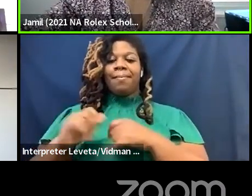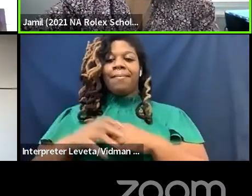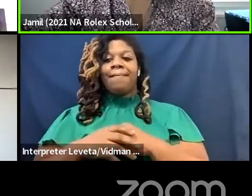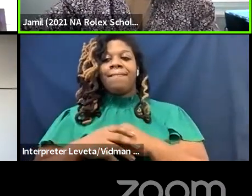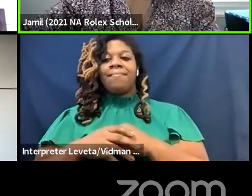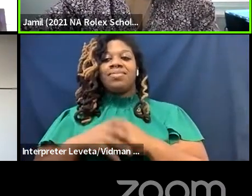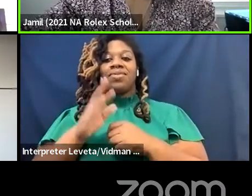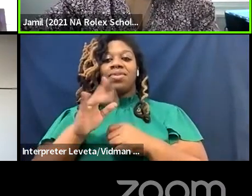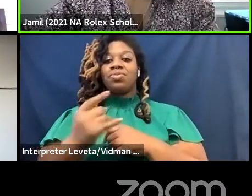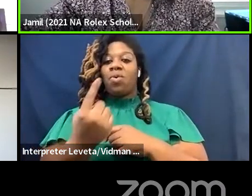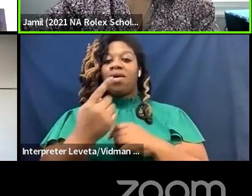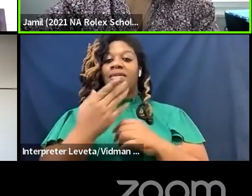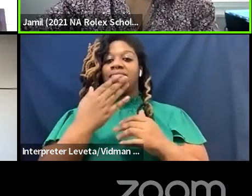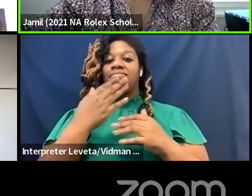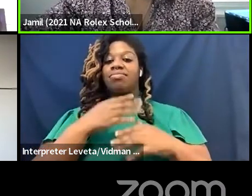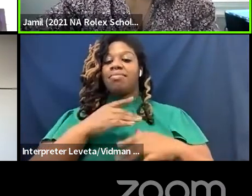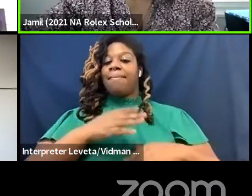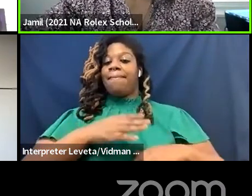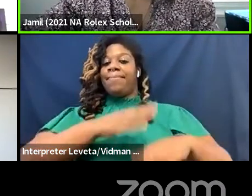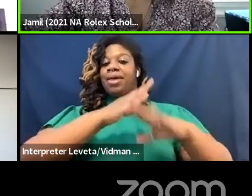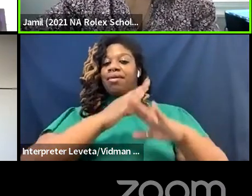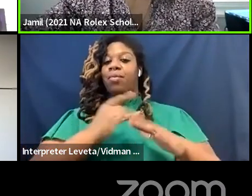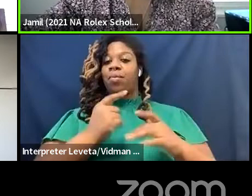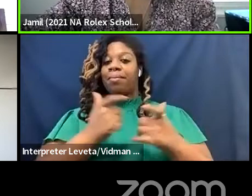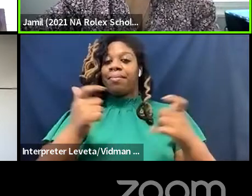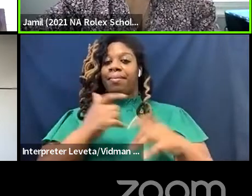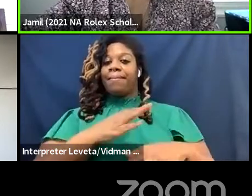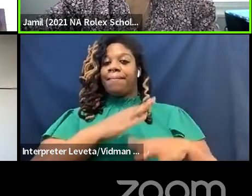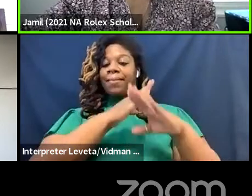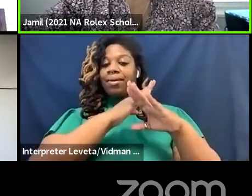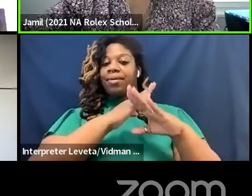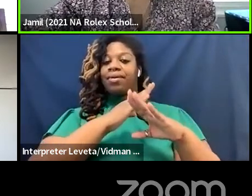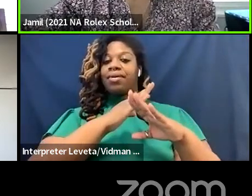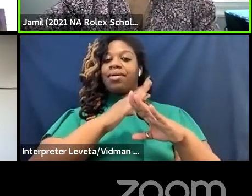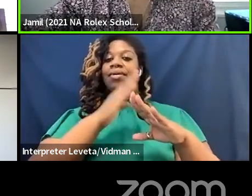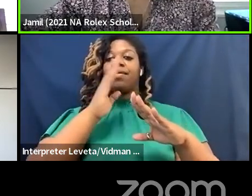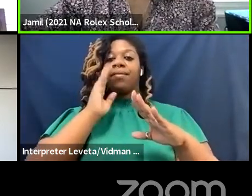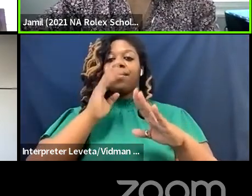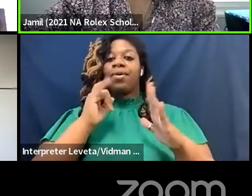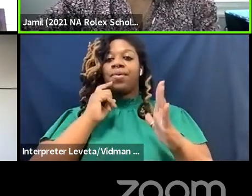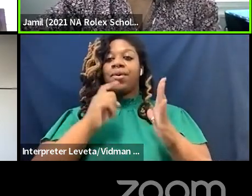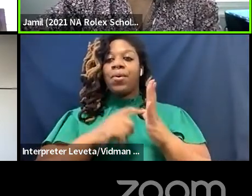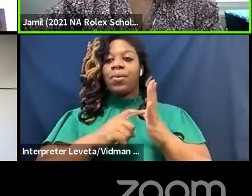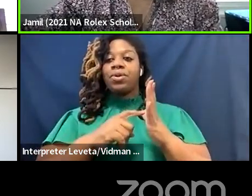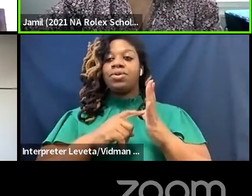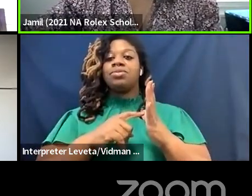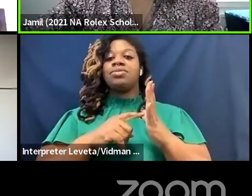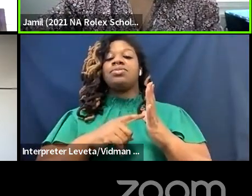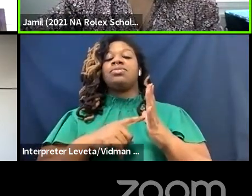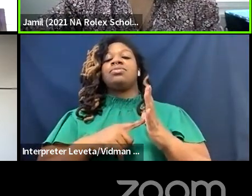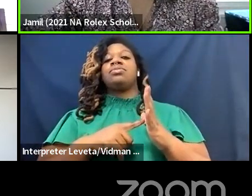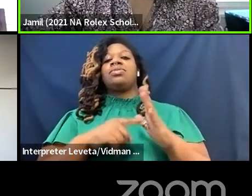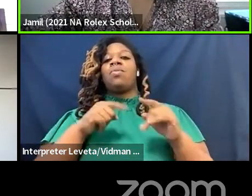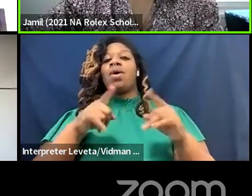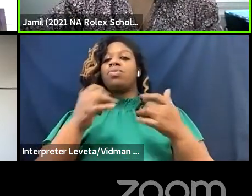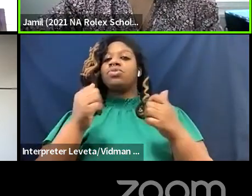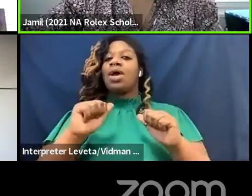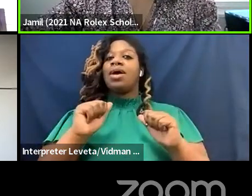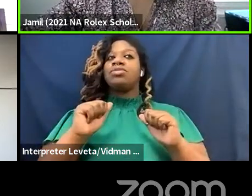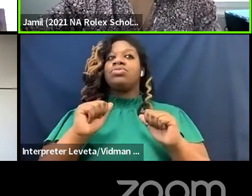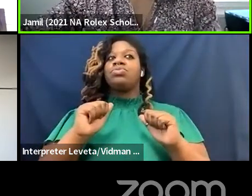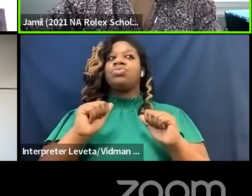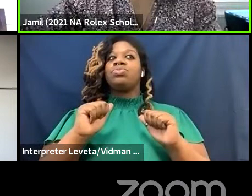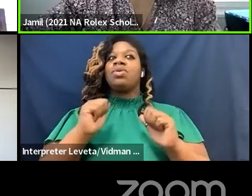of the biggest things to try to I guess get the world used to,